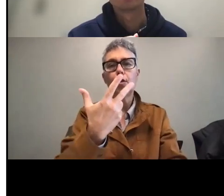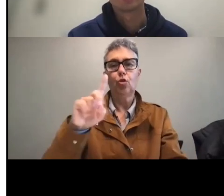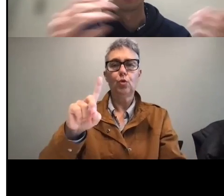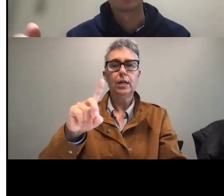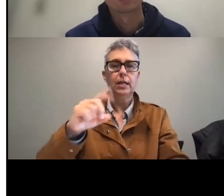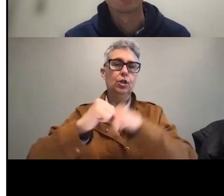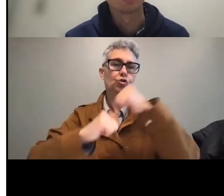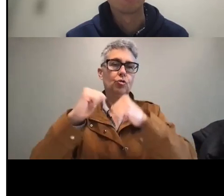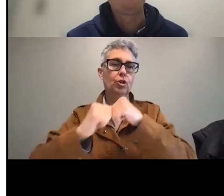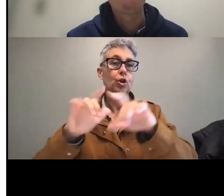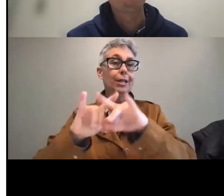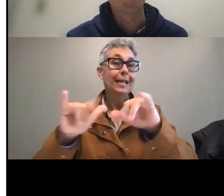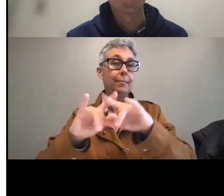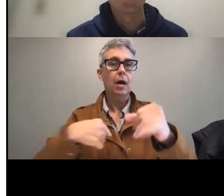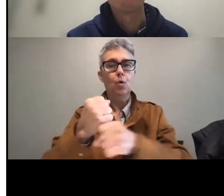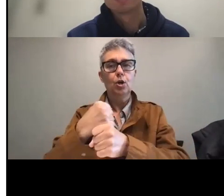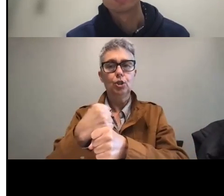while generating a